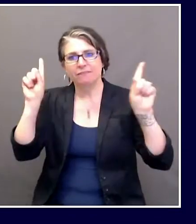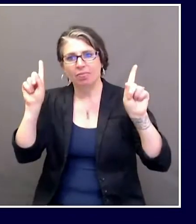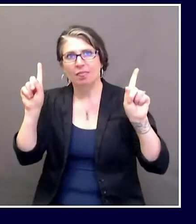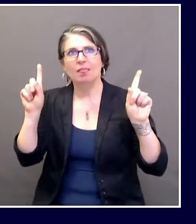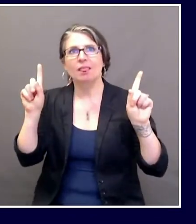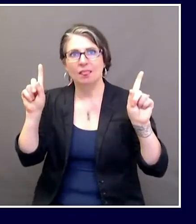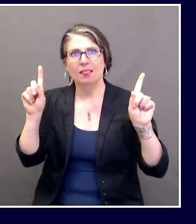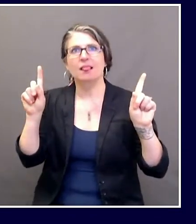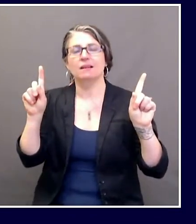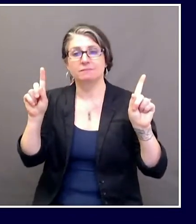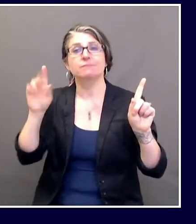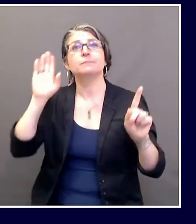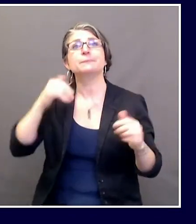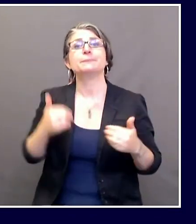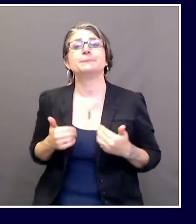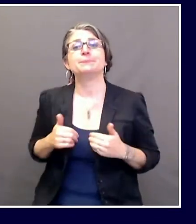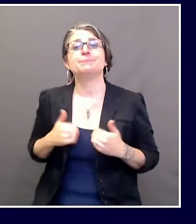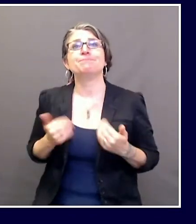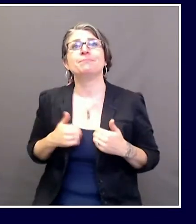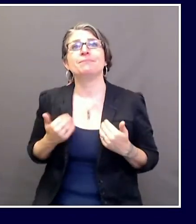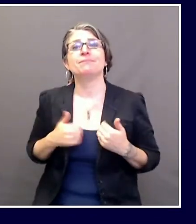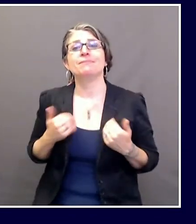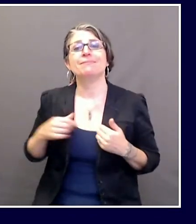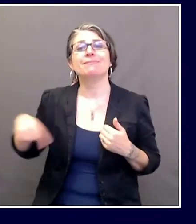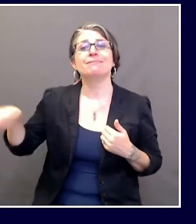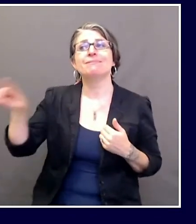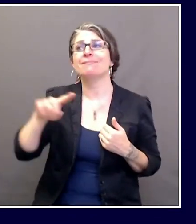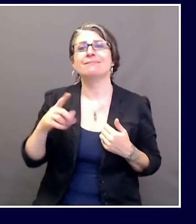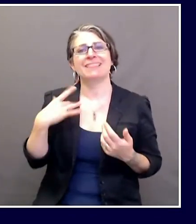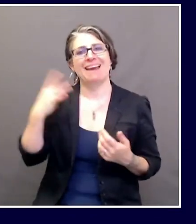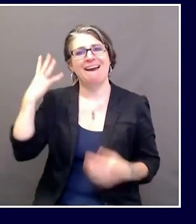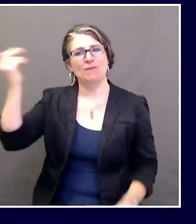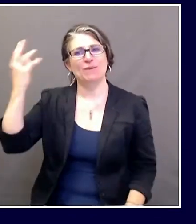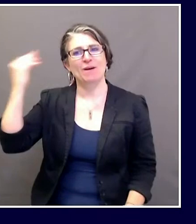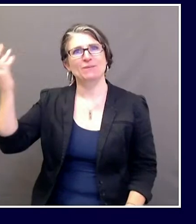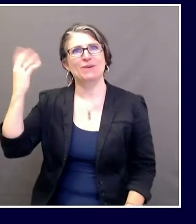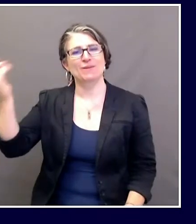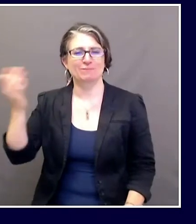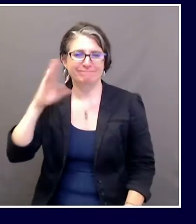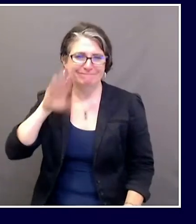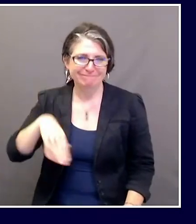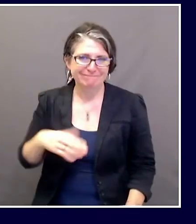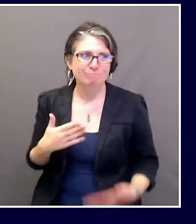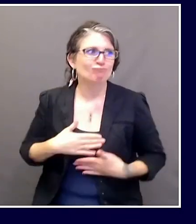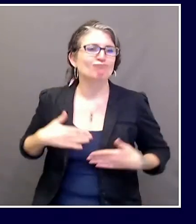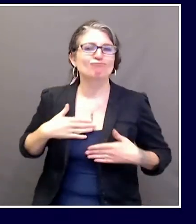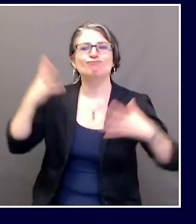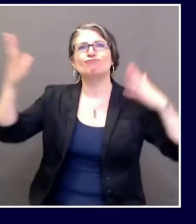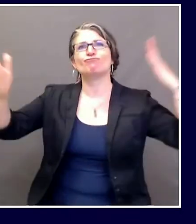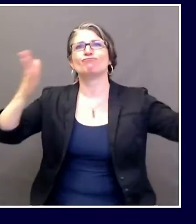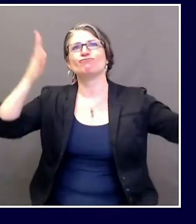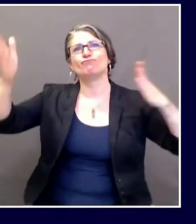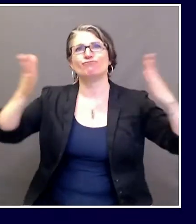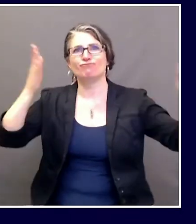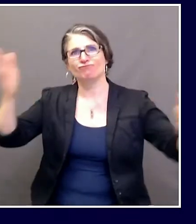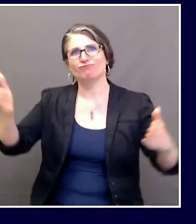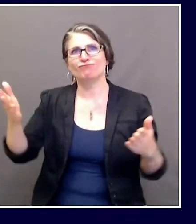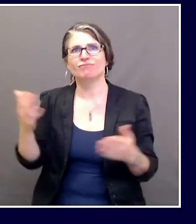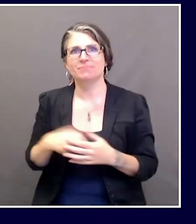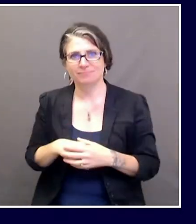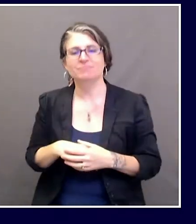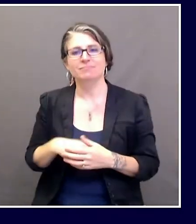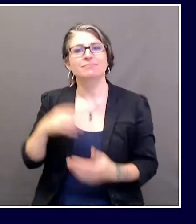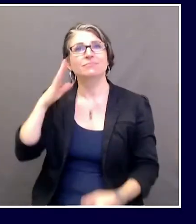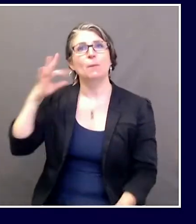them opting for the Maine Wildlife Pass, for example, than older people did. And it's also notable that when we look county